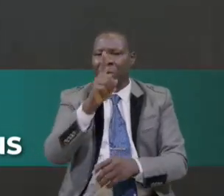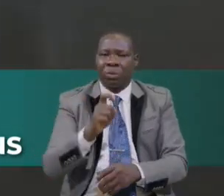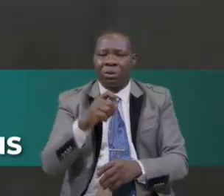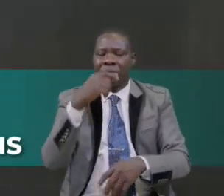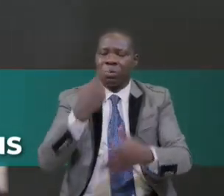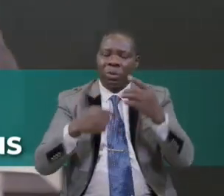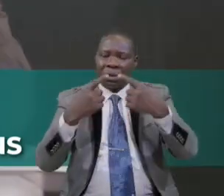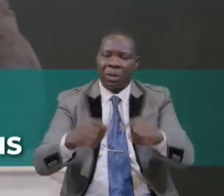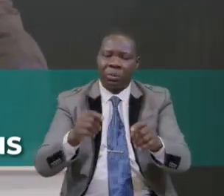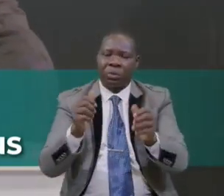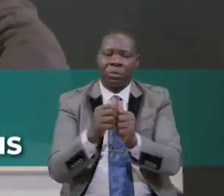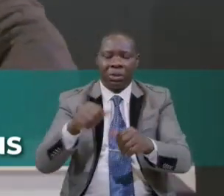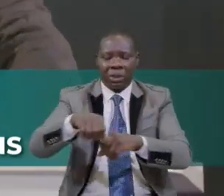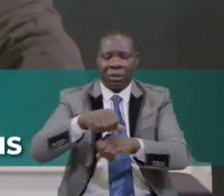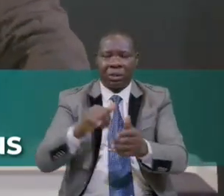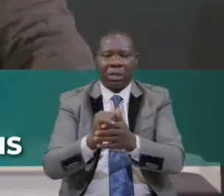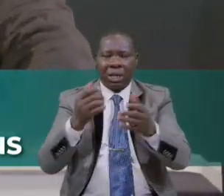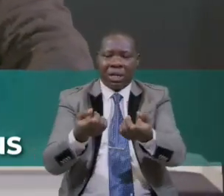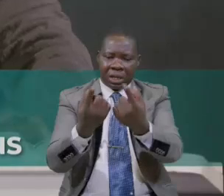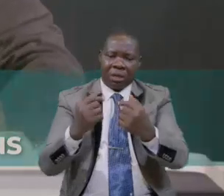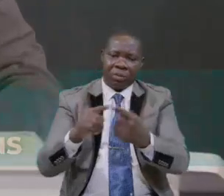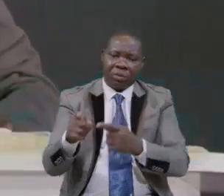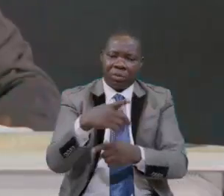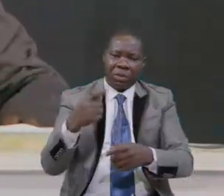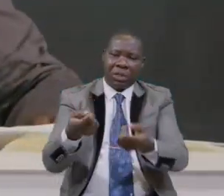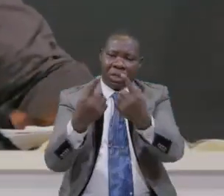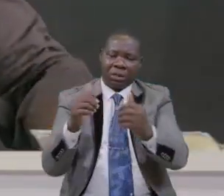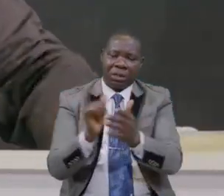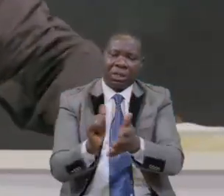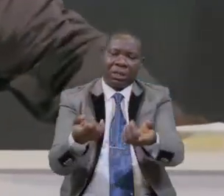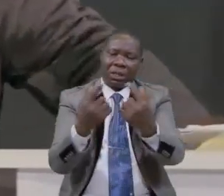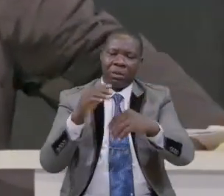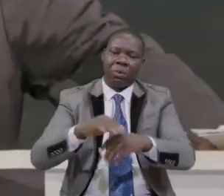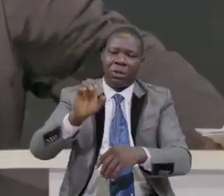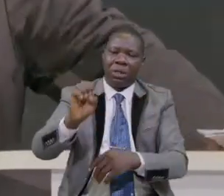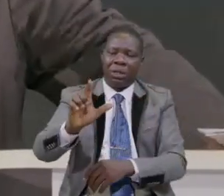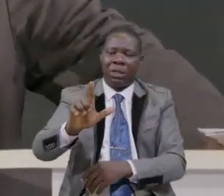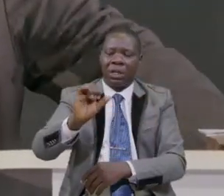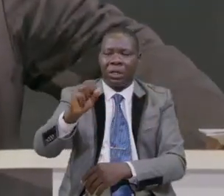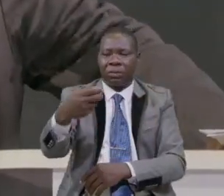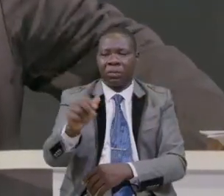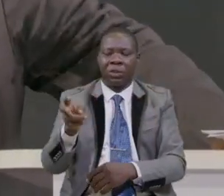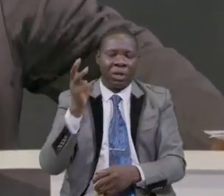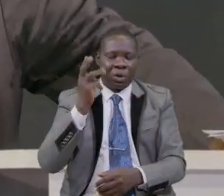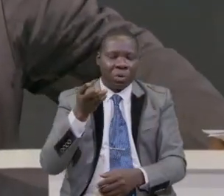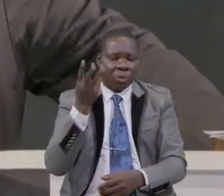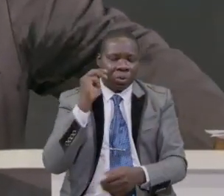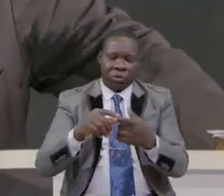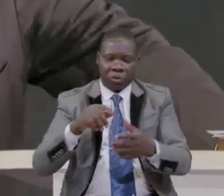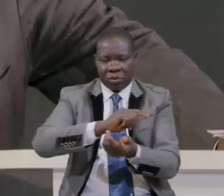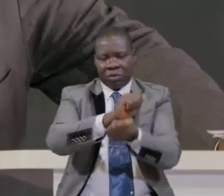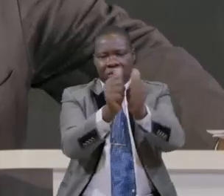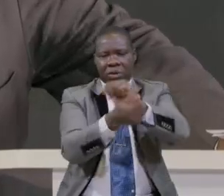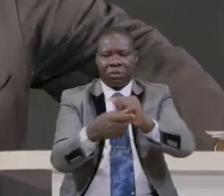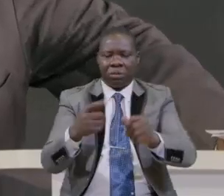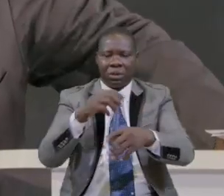The anointing that came on Elisha was to transform that nation. And the anointing that comes upon you